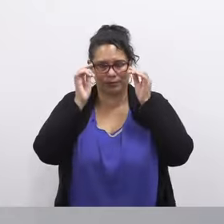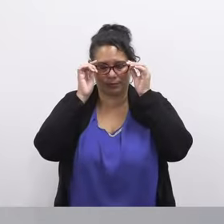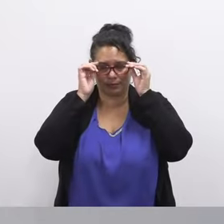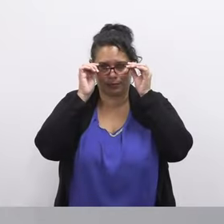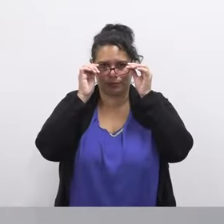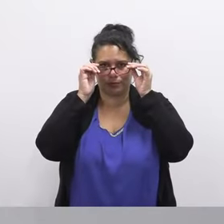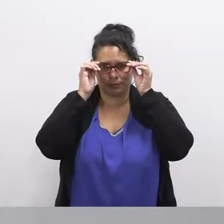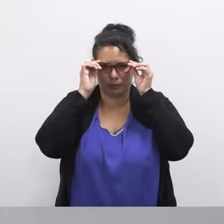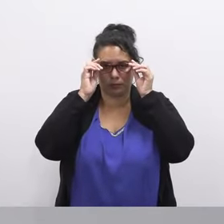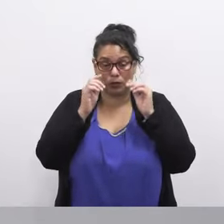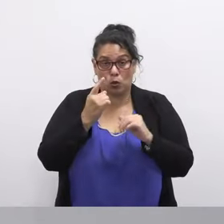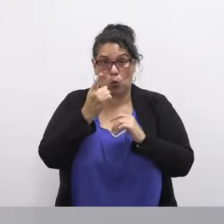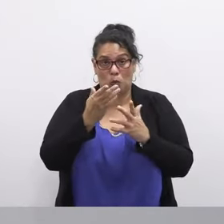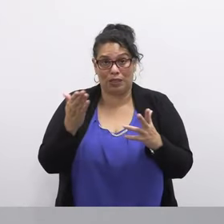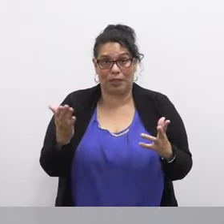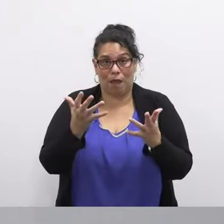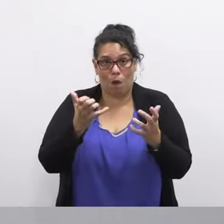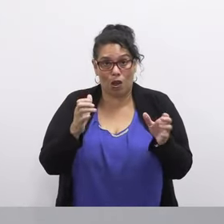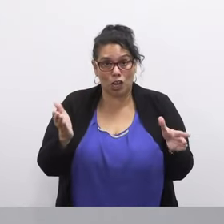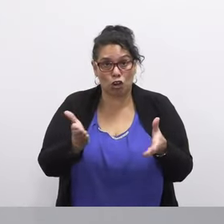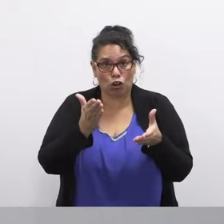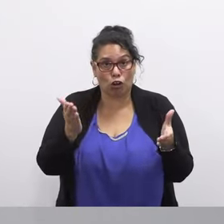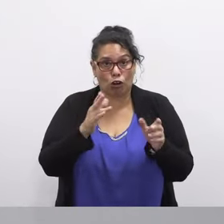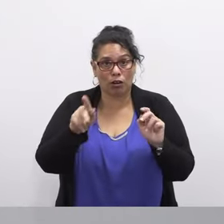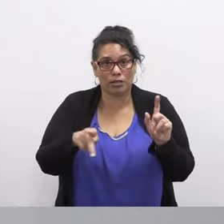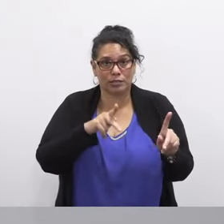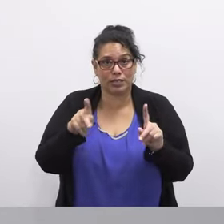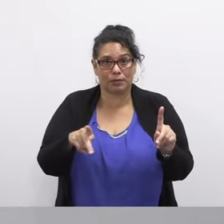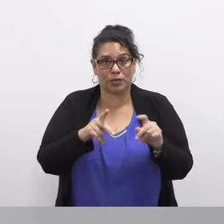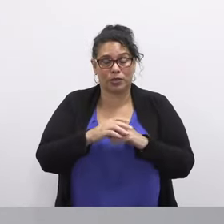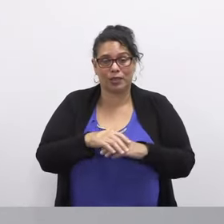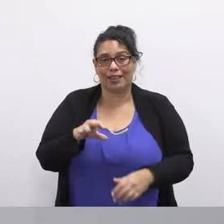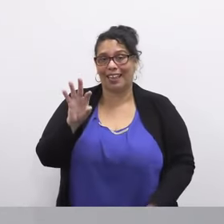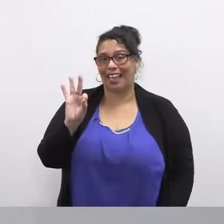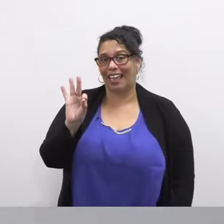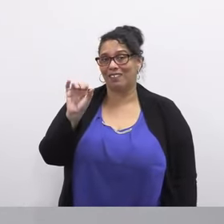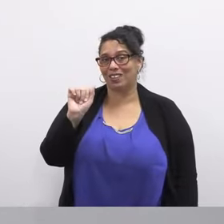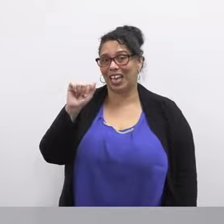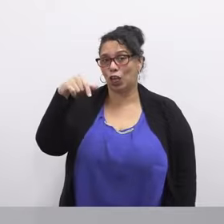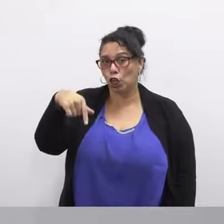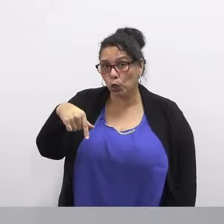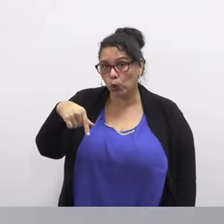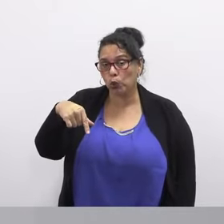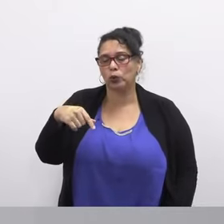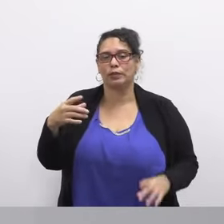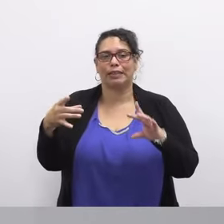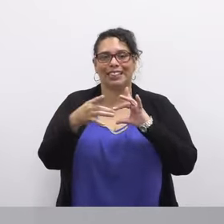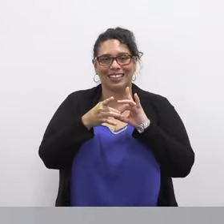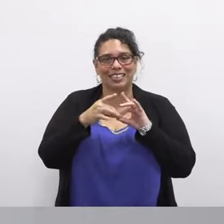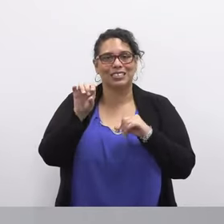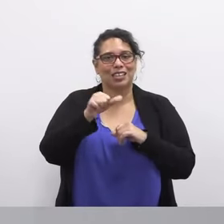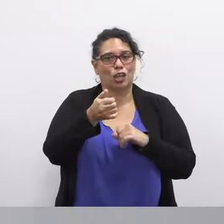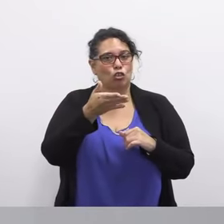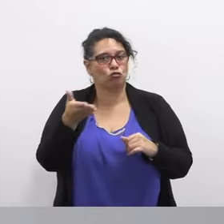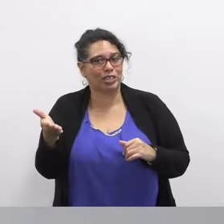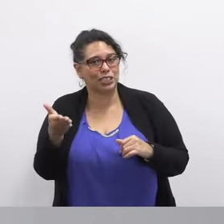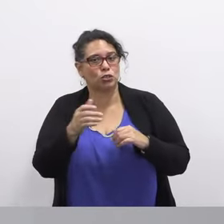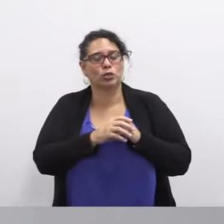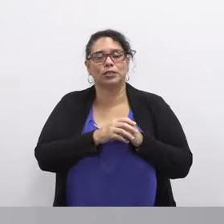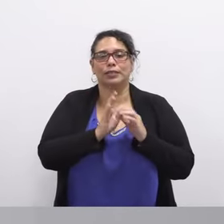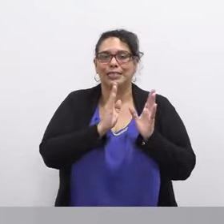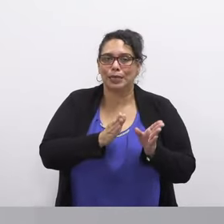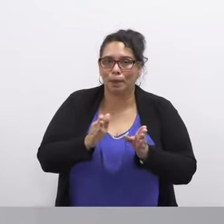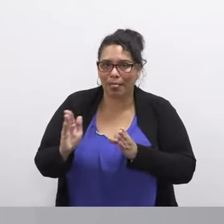One of the things that I want to encourage folks is there's a FAQ on there. There's links to other resources, to